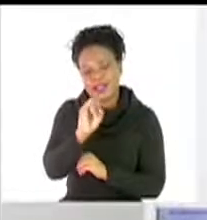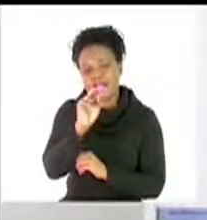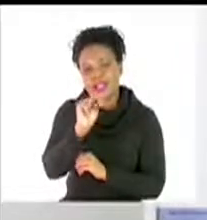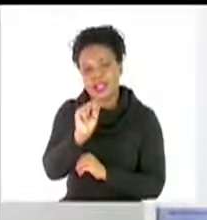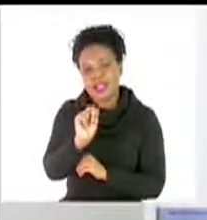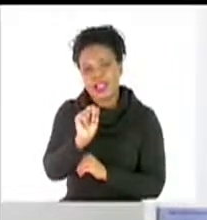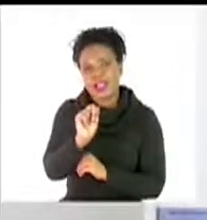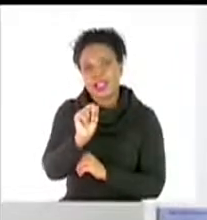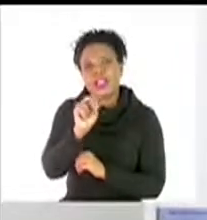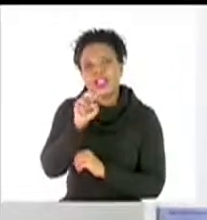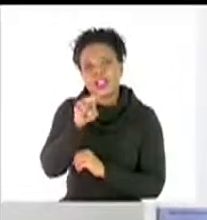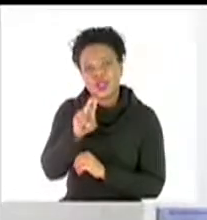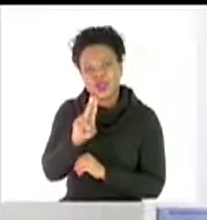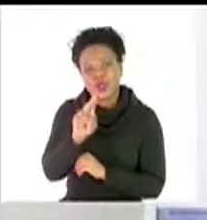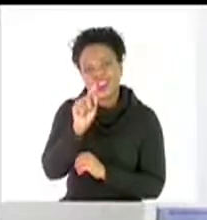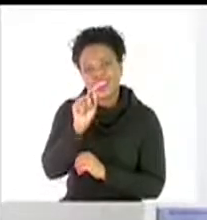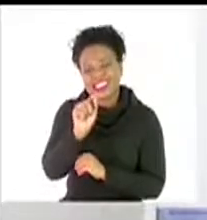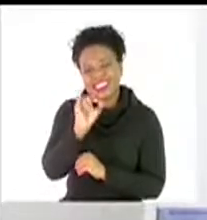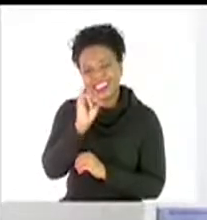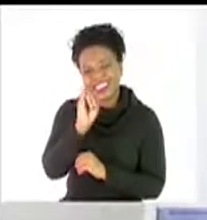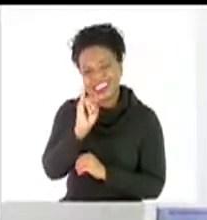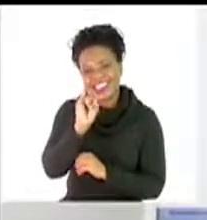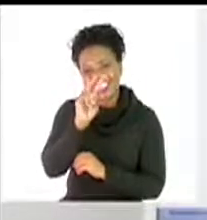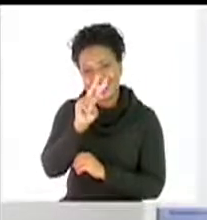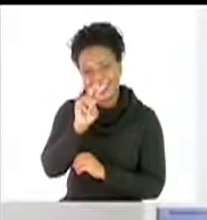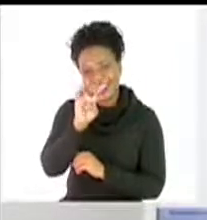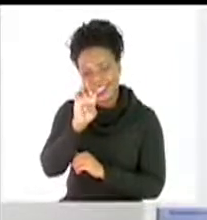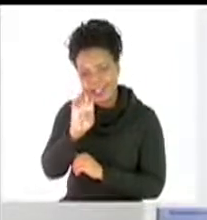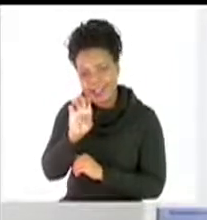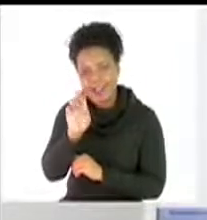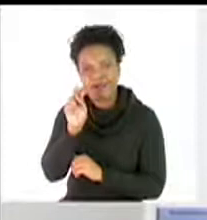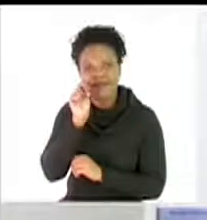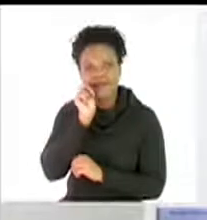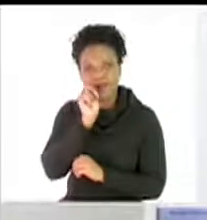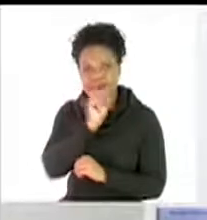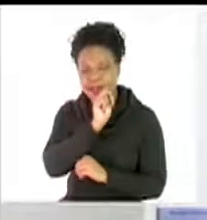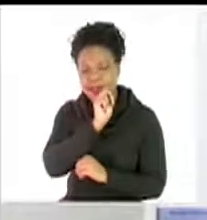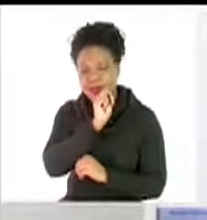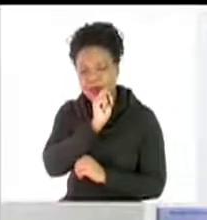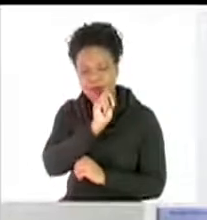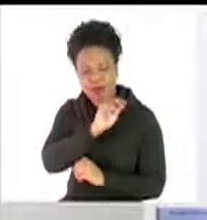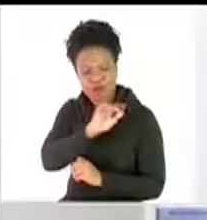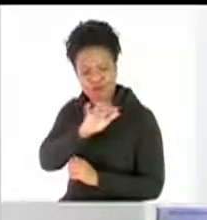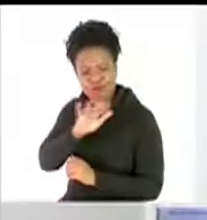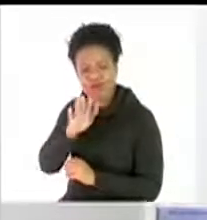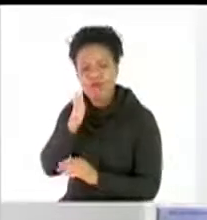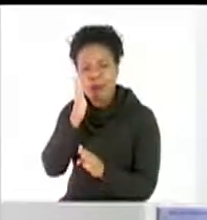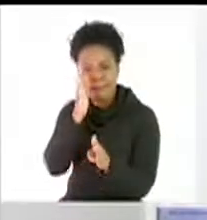Diminutive, let's pronounce that word properly. Right, what are diminutive nouns?